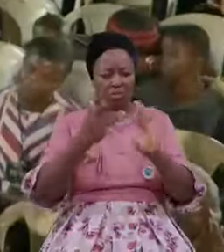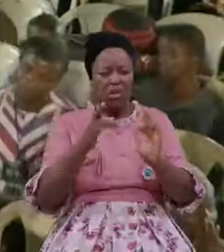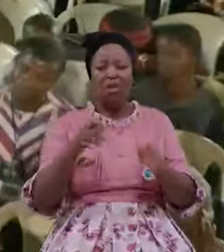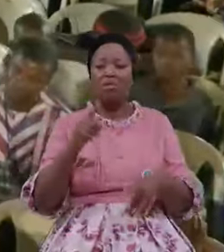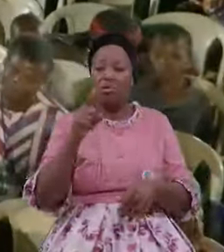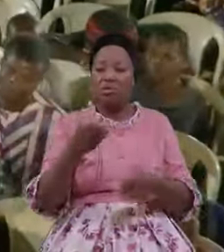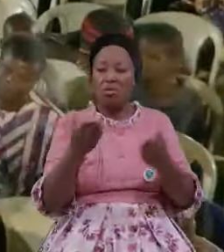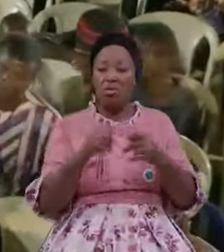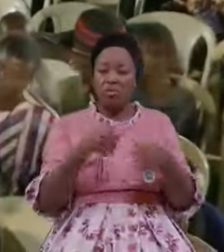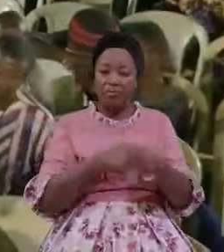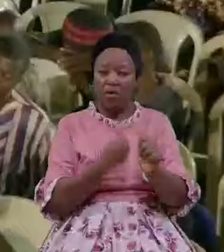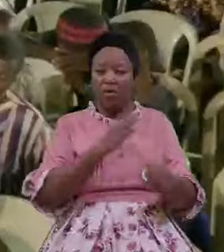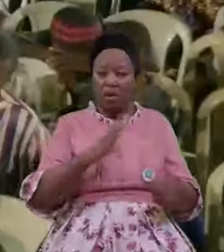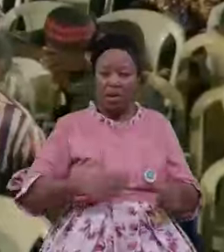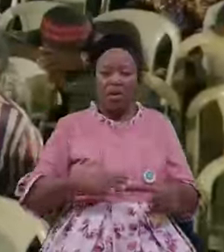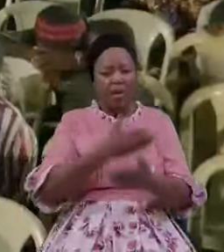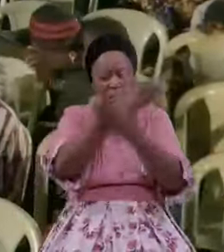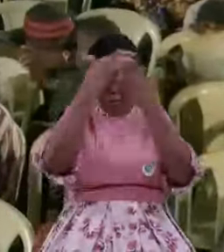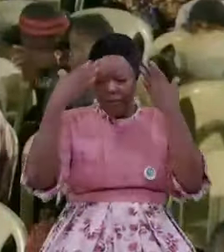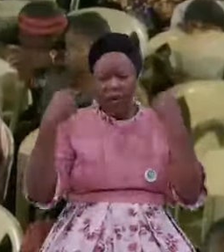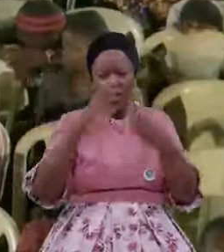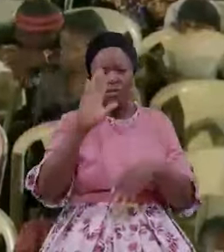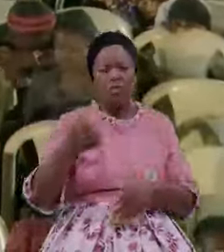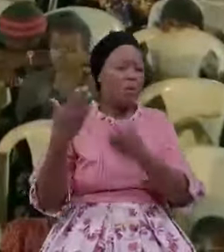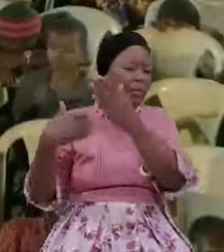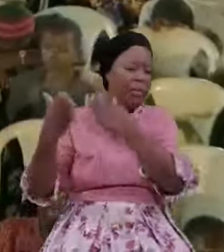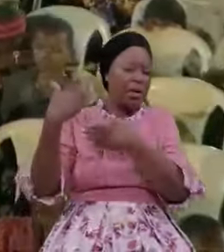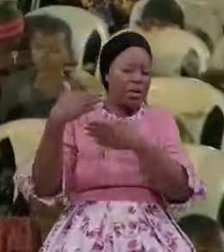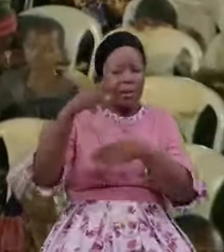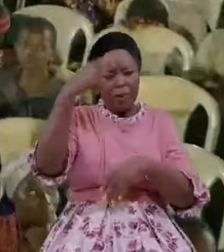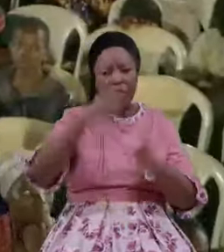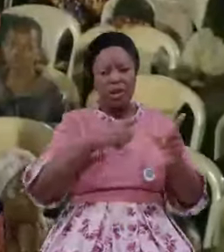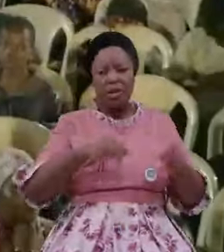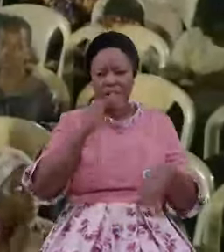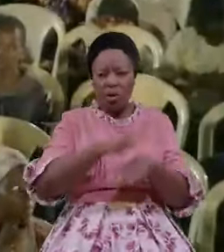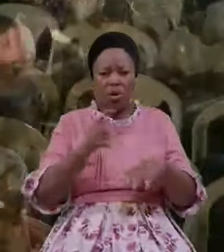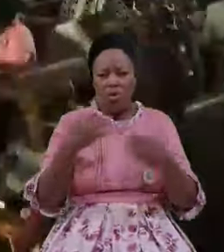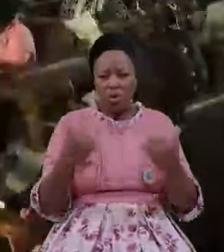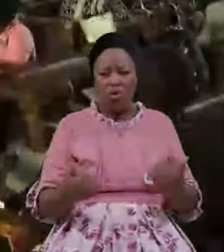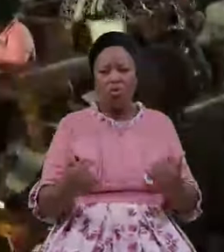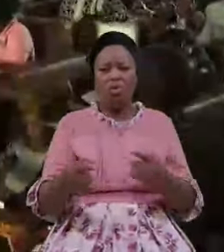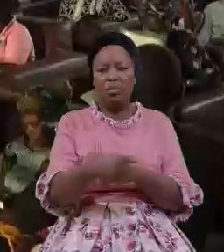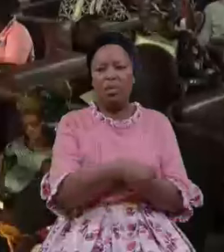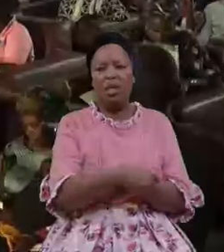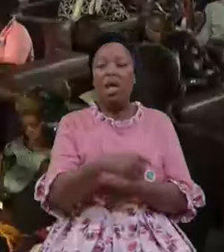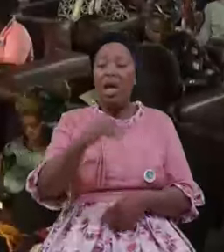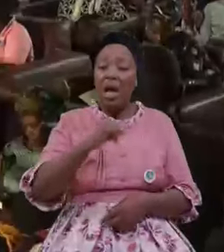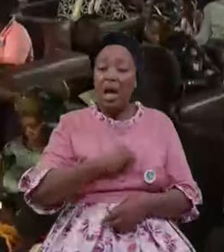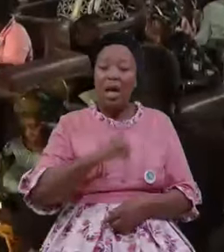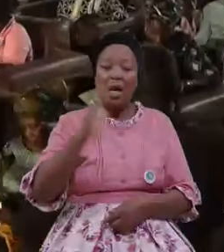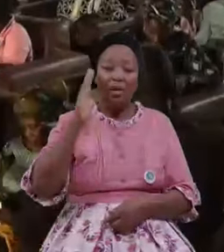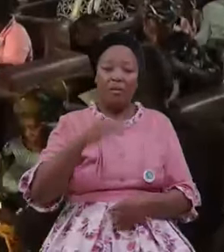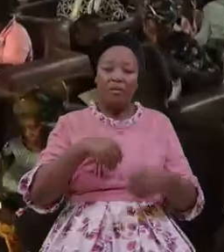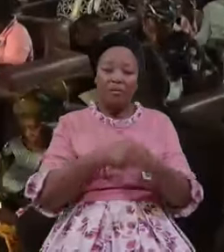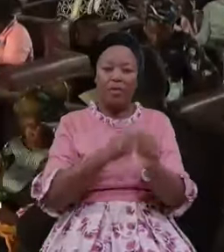your past. The Lord is calling you today. I follow Christ. And over the television you are